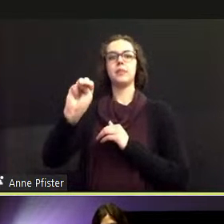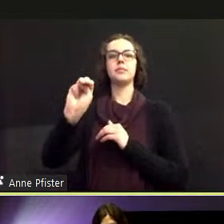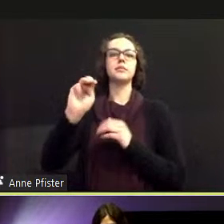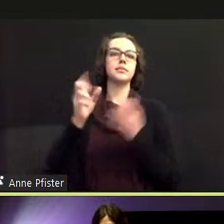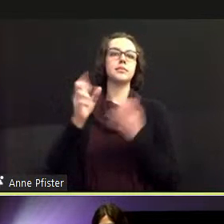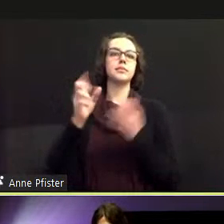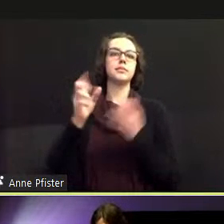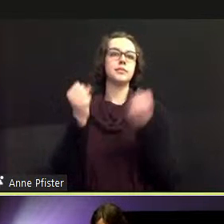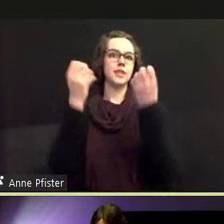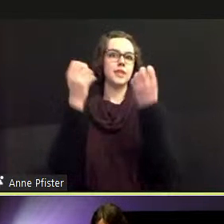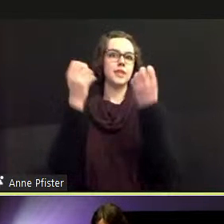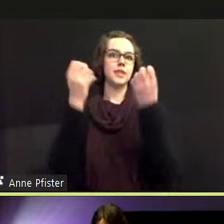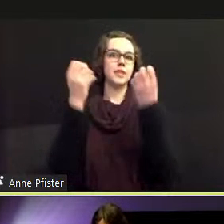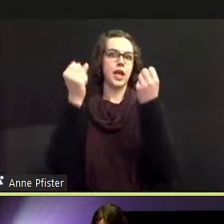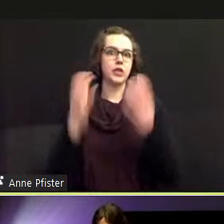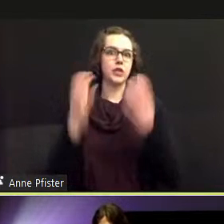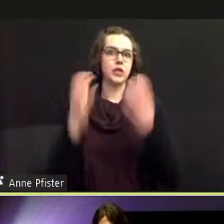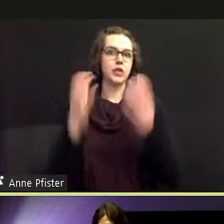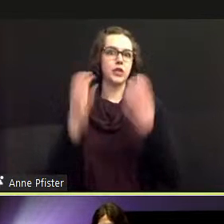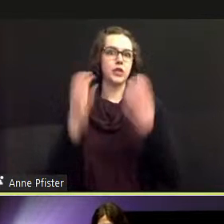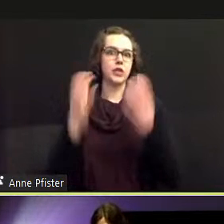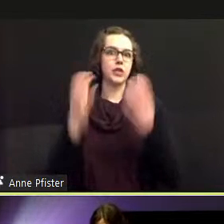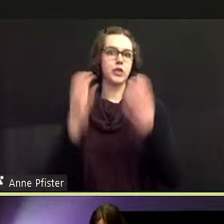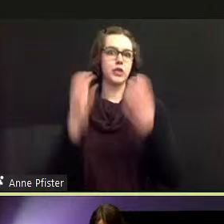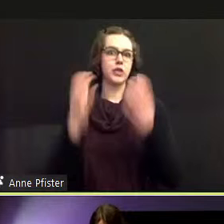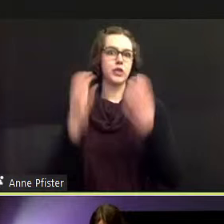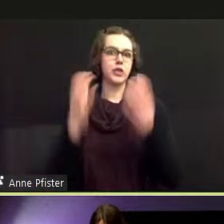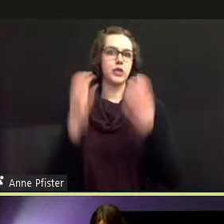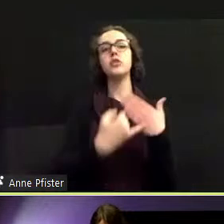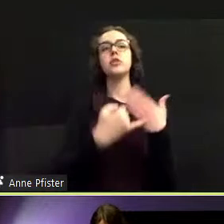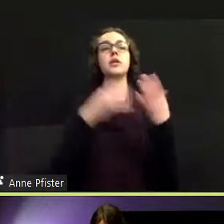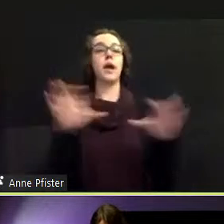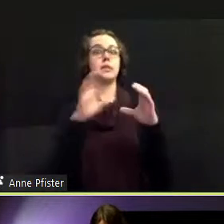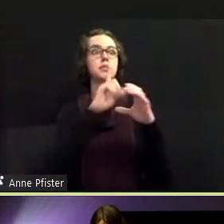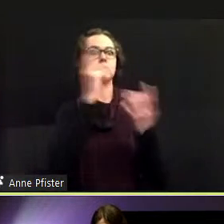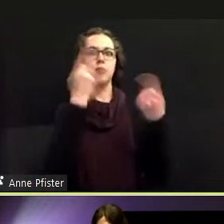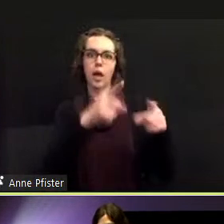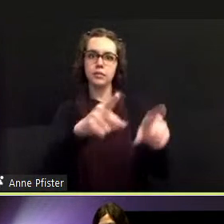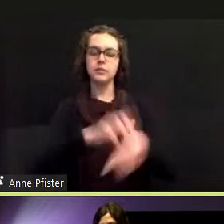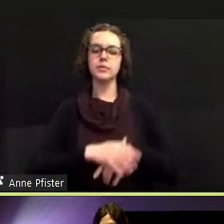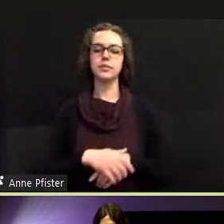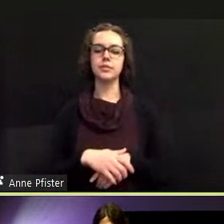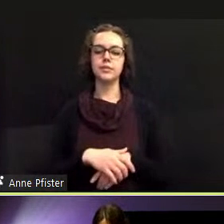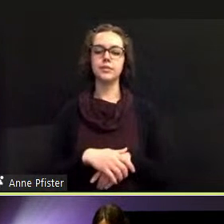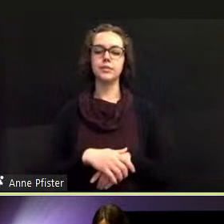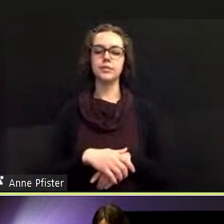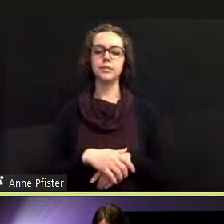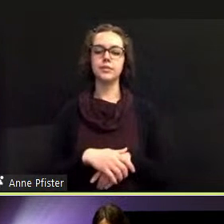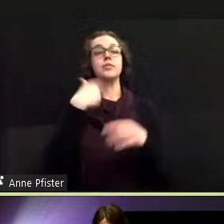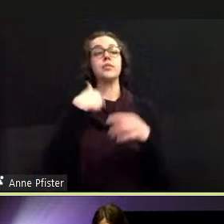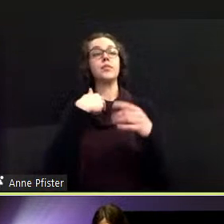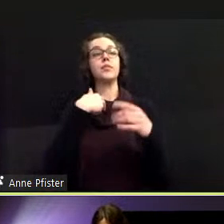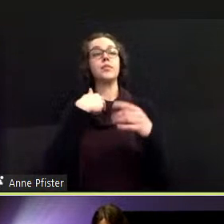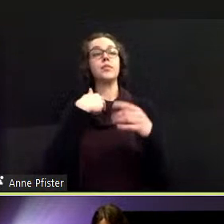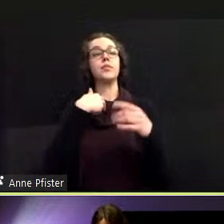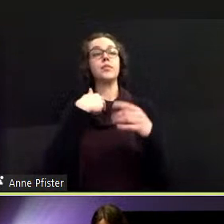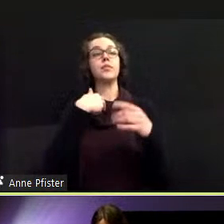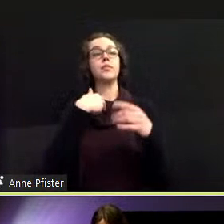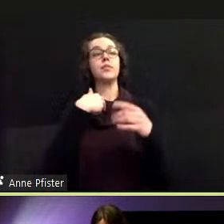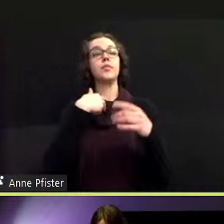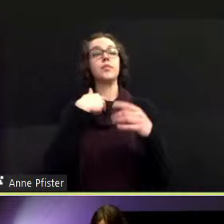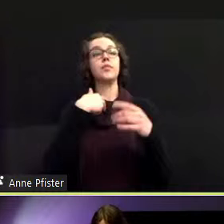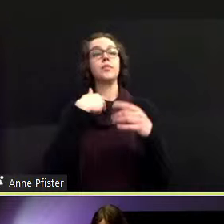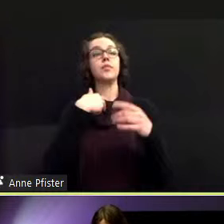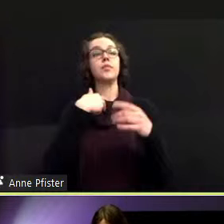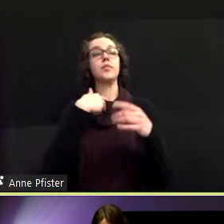in the particularities of the broader moment in which her activism is unfolding. In so doing, I followed the example set by Leila Monaghan, whose